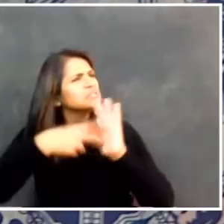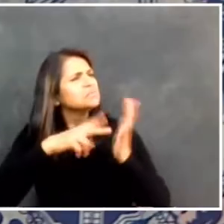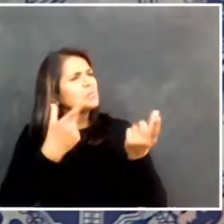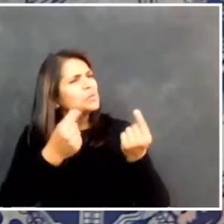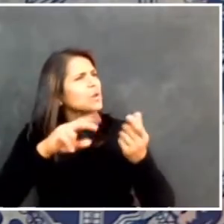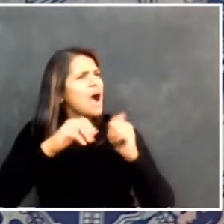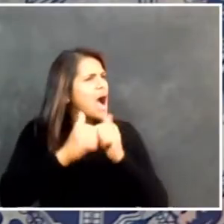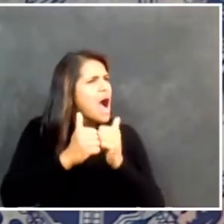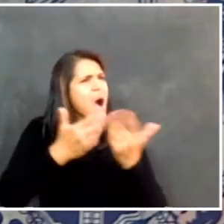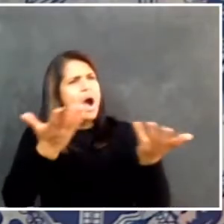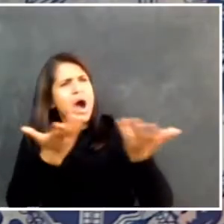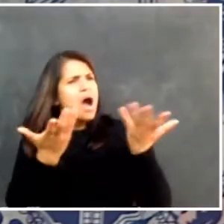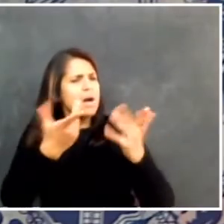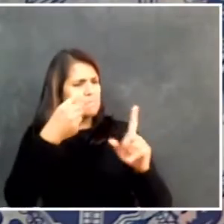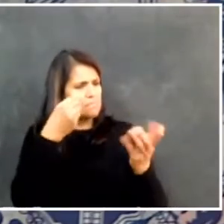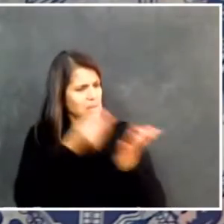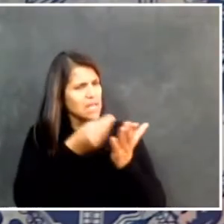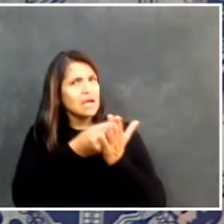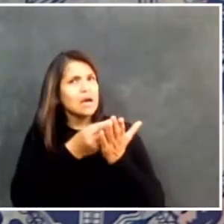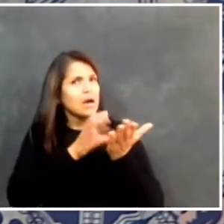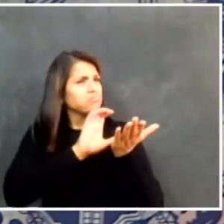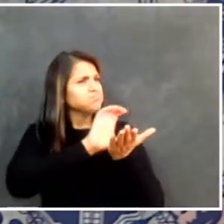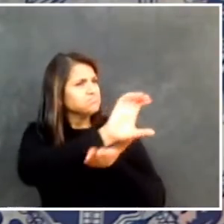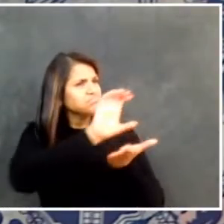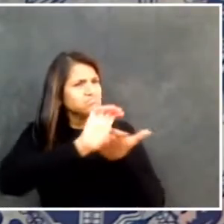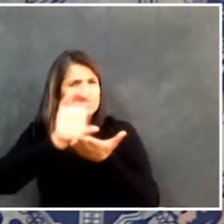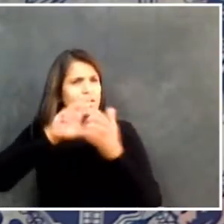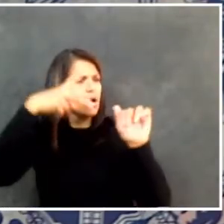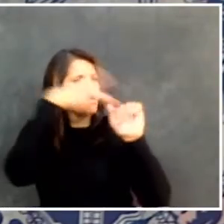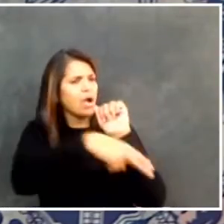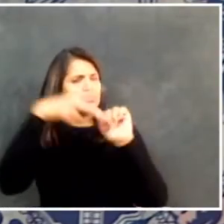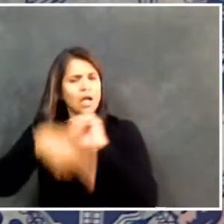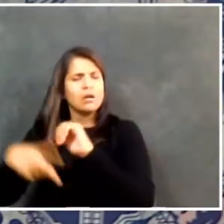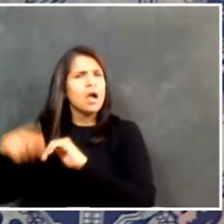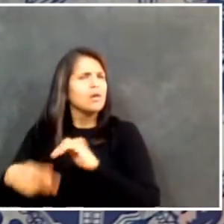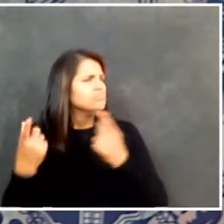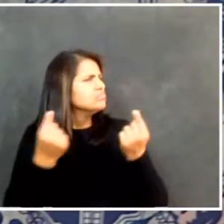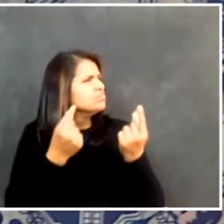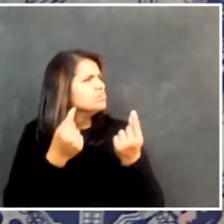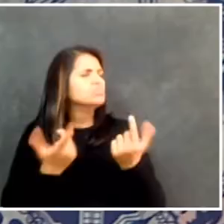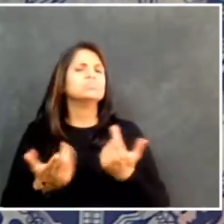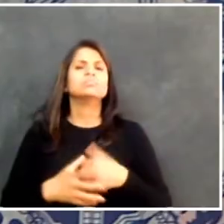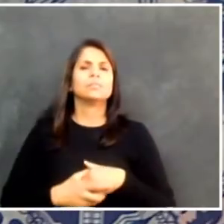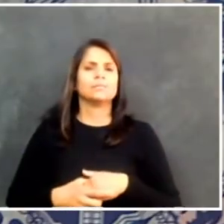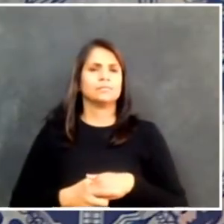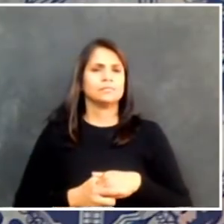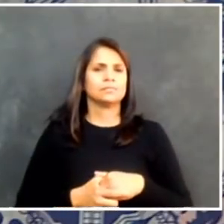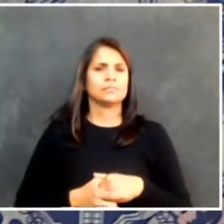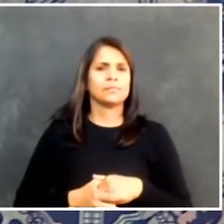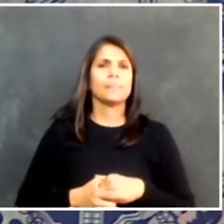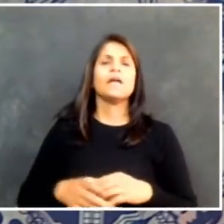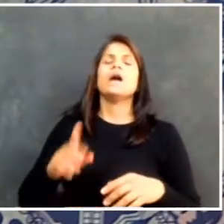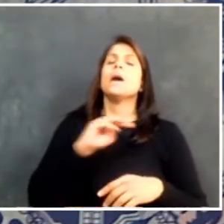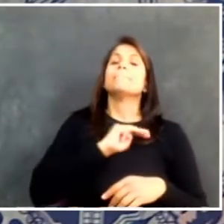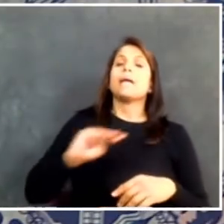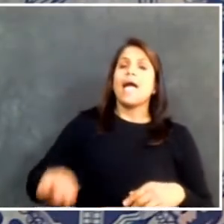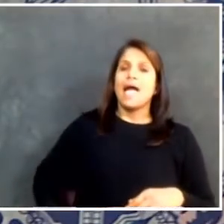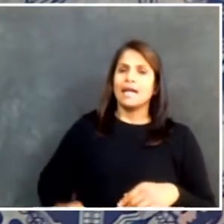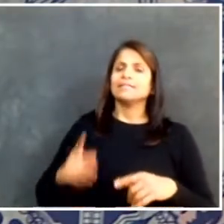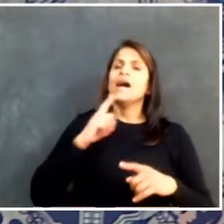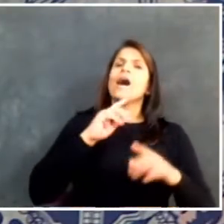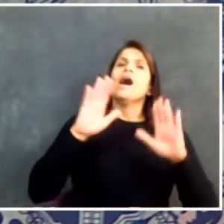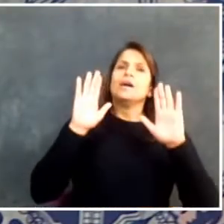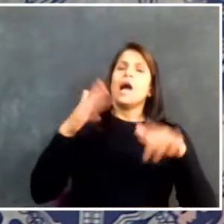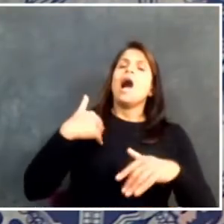go over the executive budget. But to your second question, yeah, the idea is to say, look, everyone